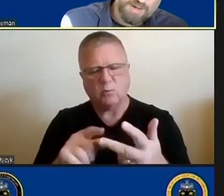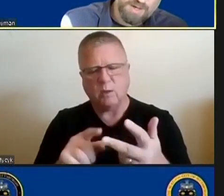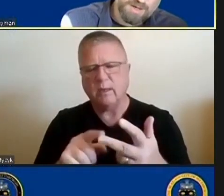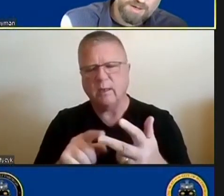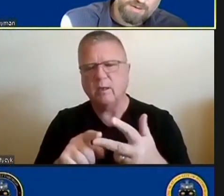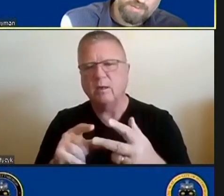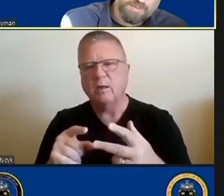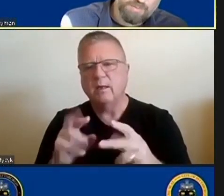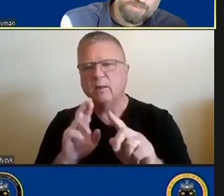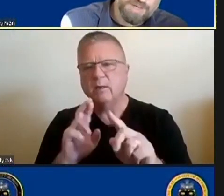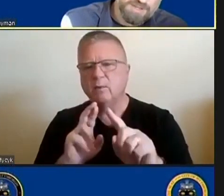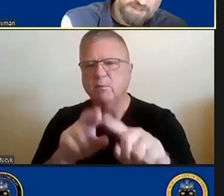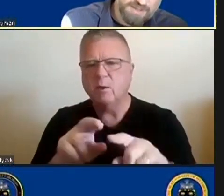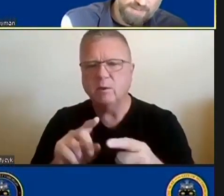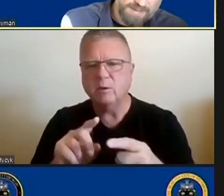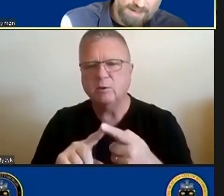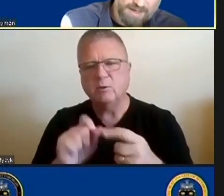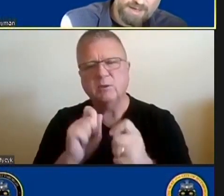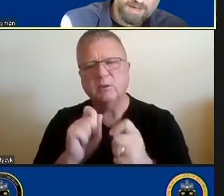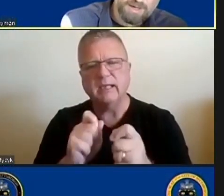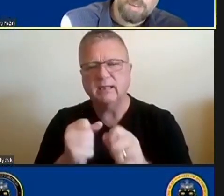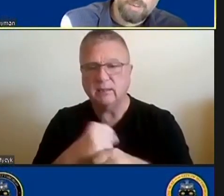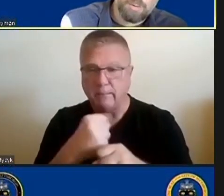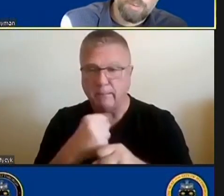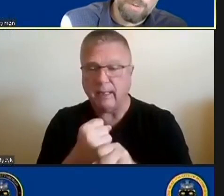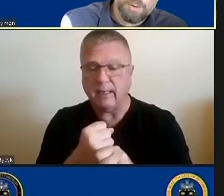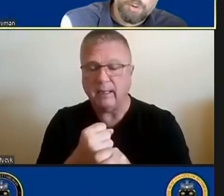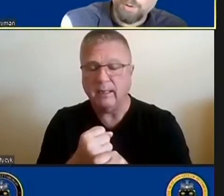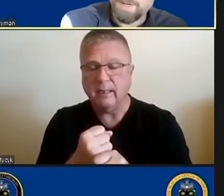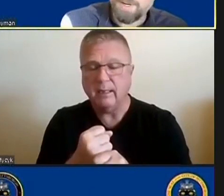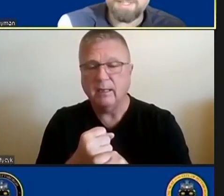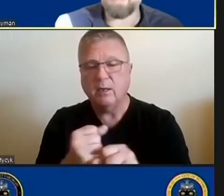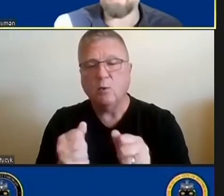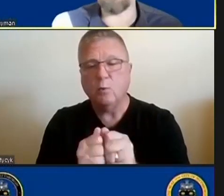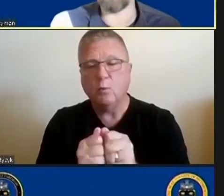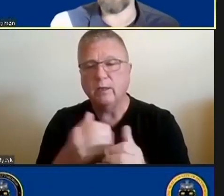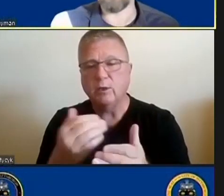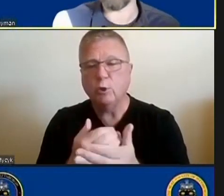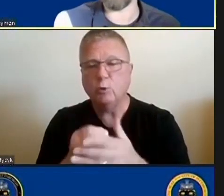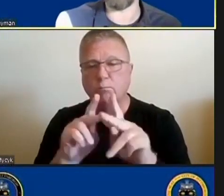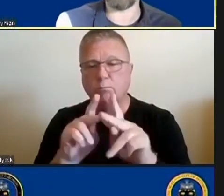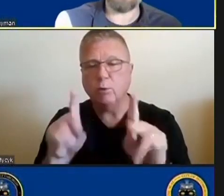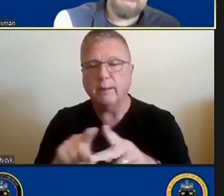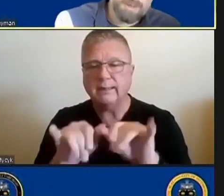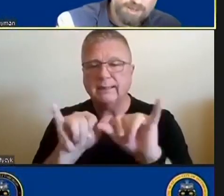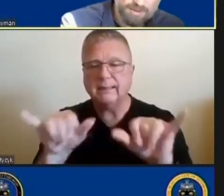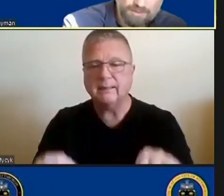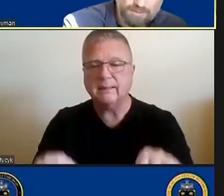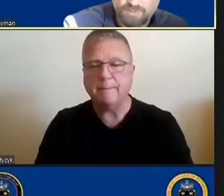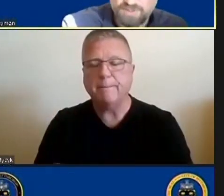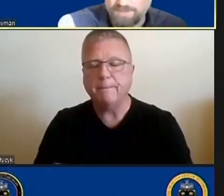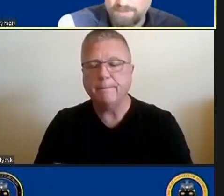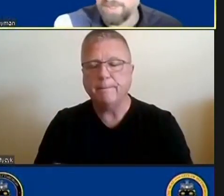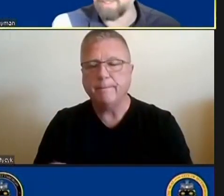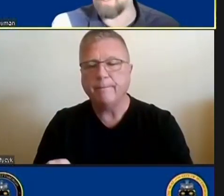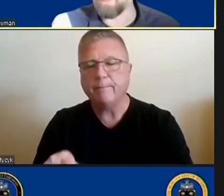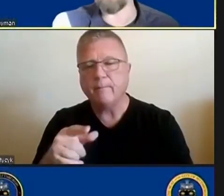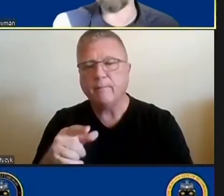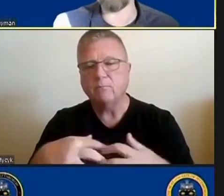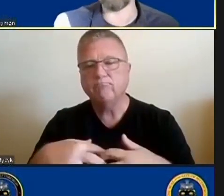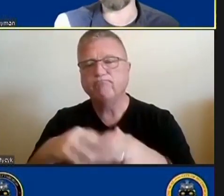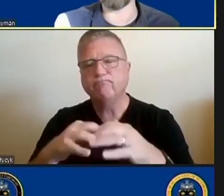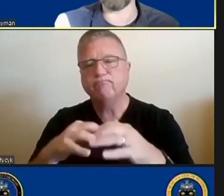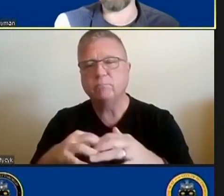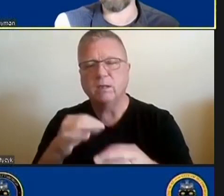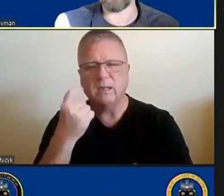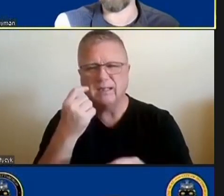to changes that we made with a new permitting system that was implemented a little bit